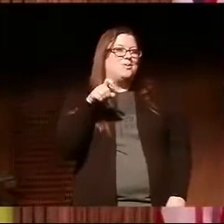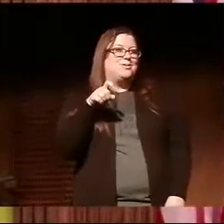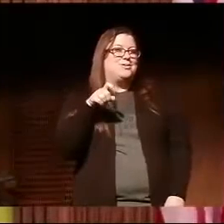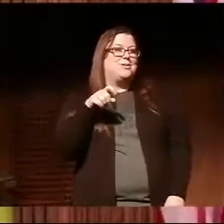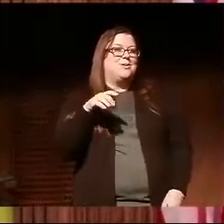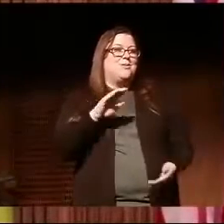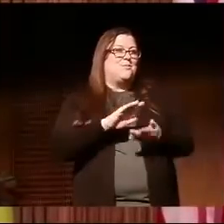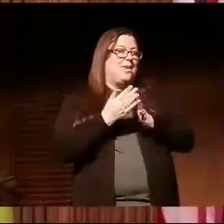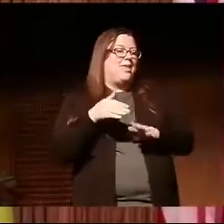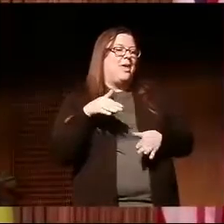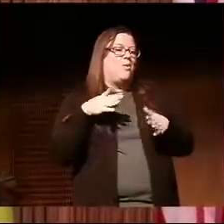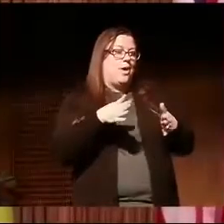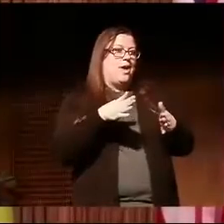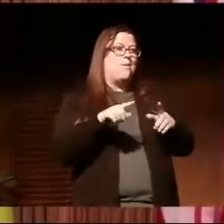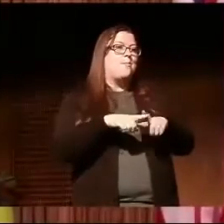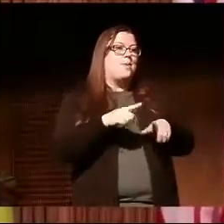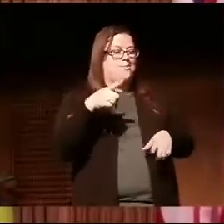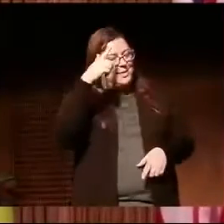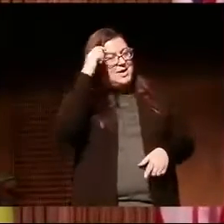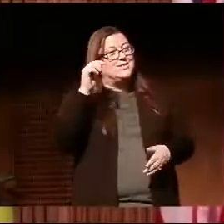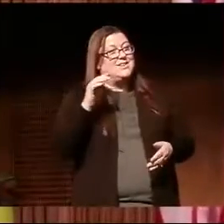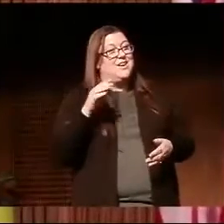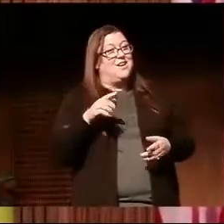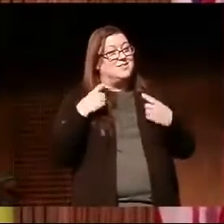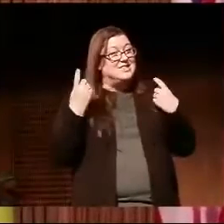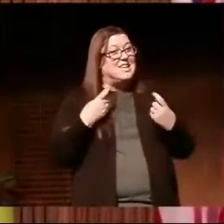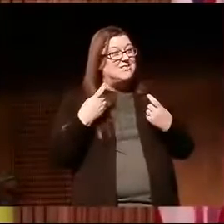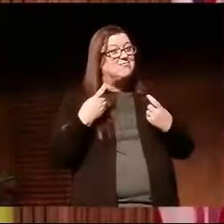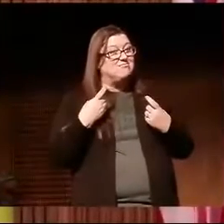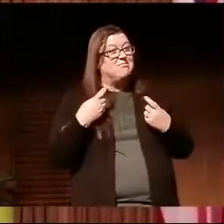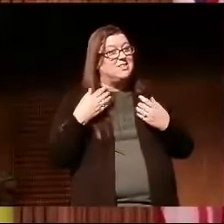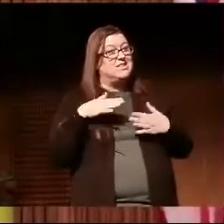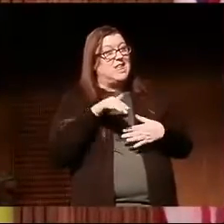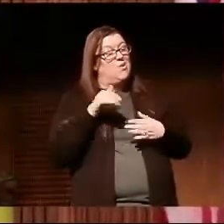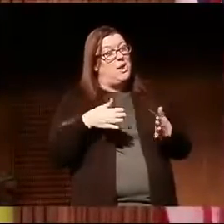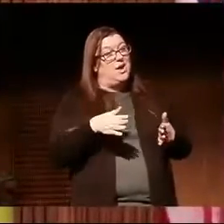Death, sickness, disease,